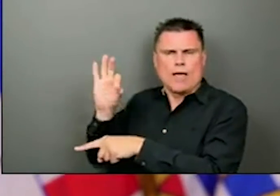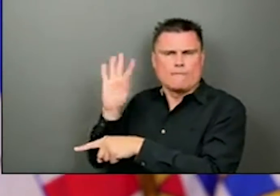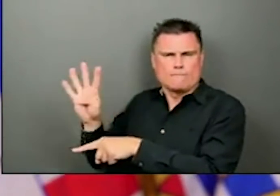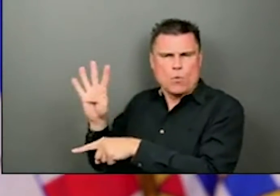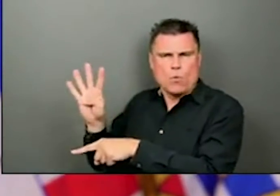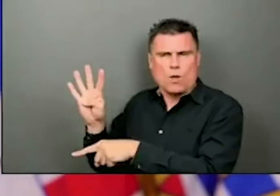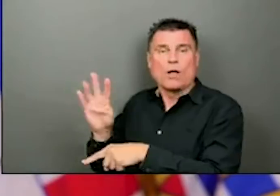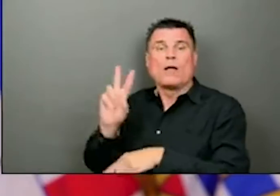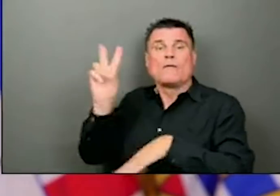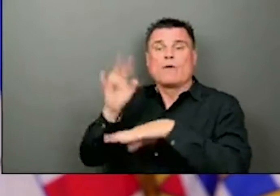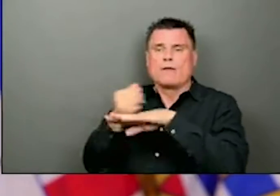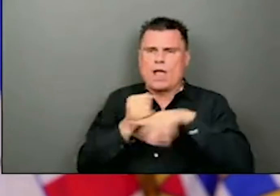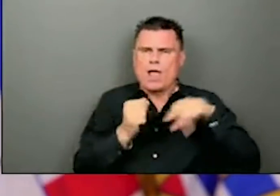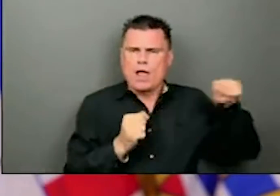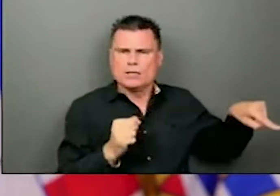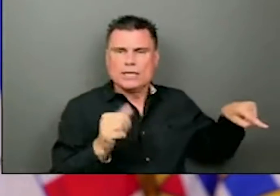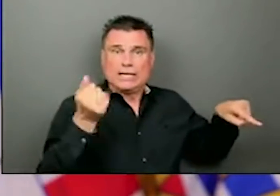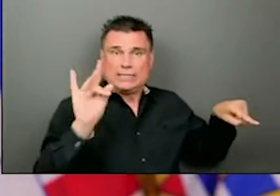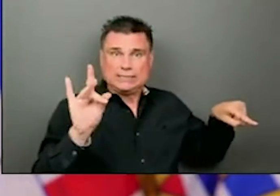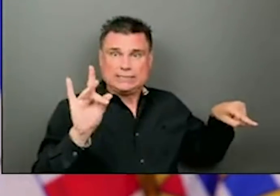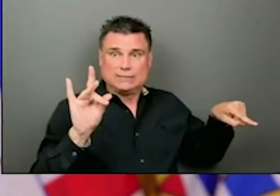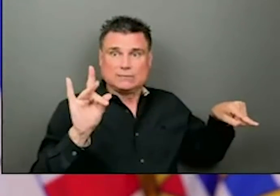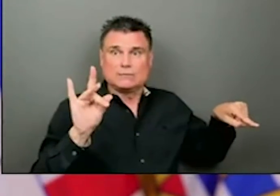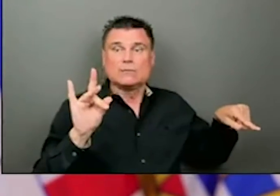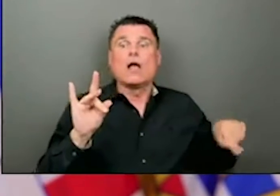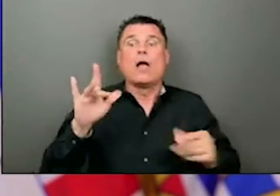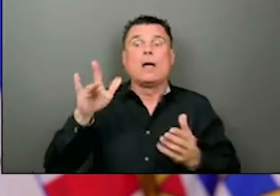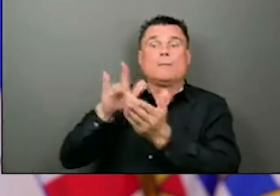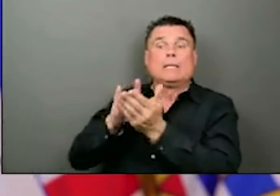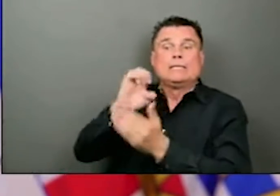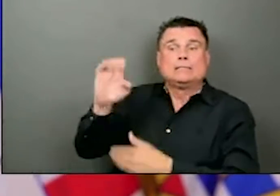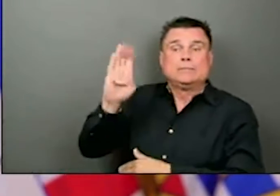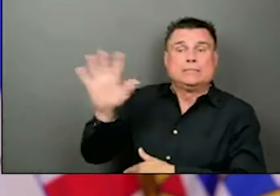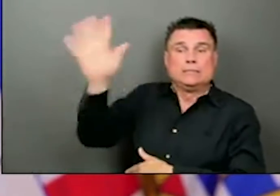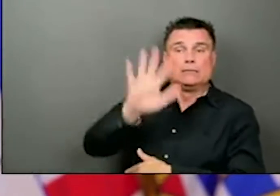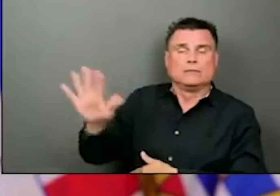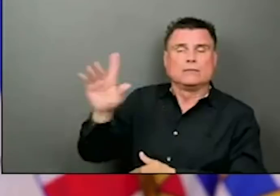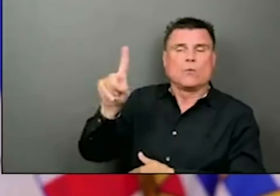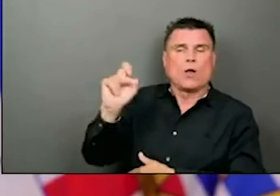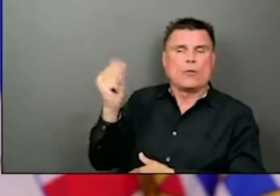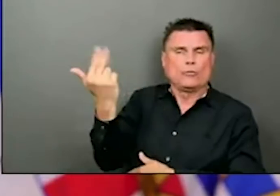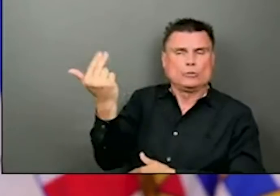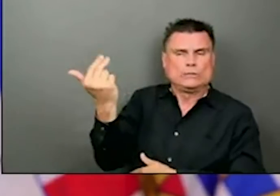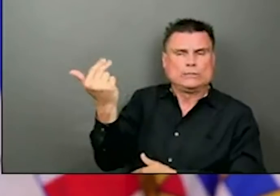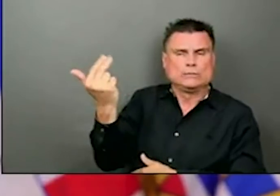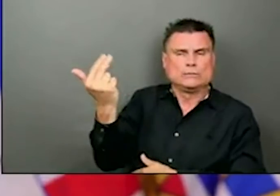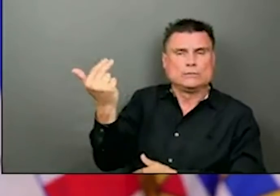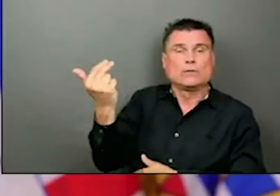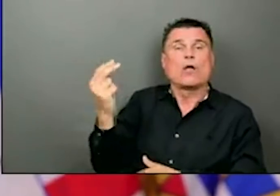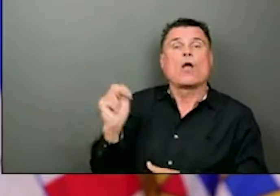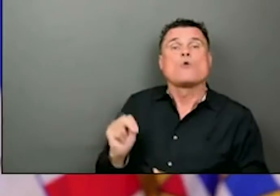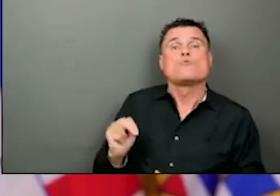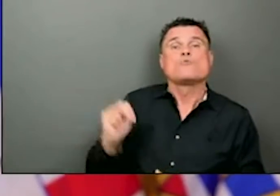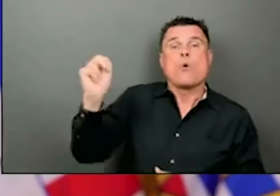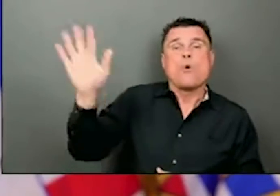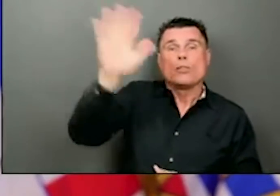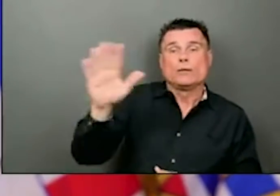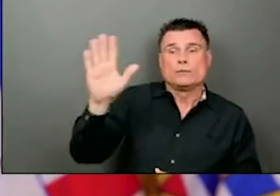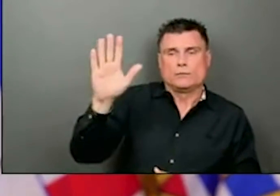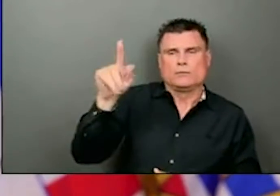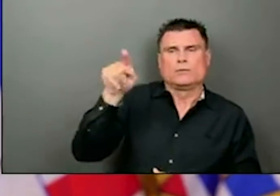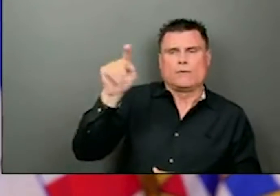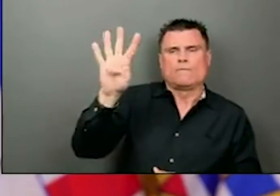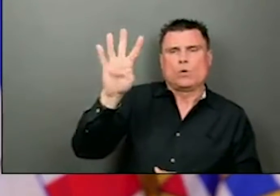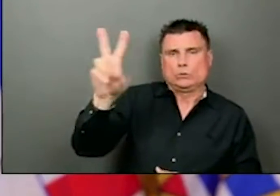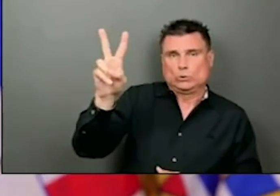people in the Interior Health Region, 42 people in Northern Health, and 1 was a person who normally resides outside of